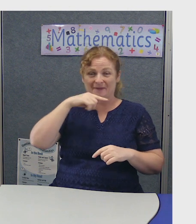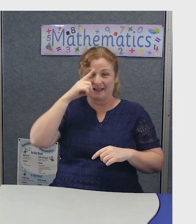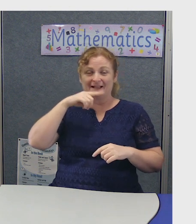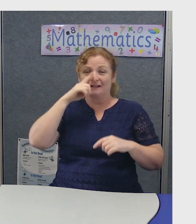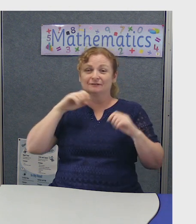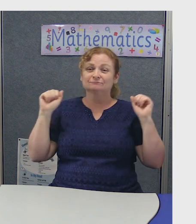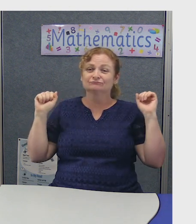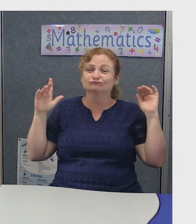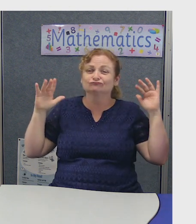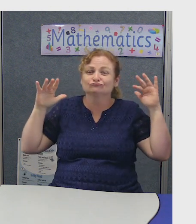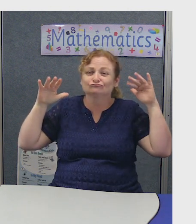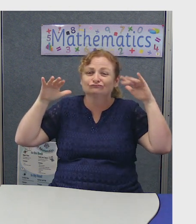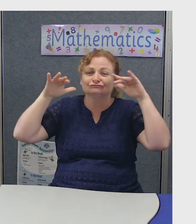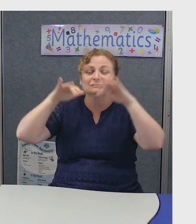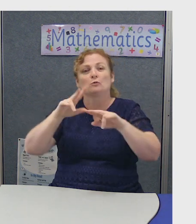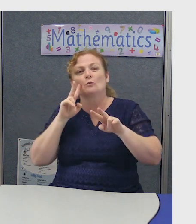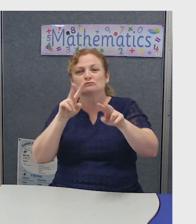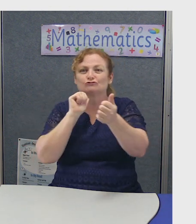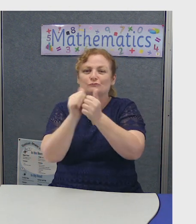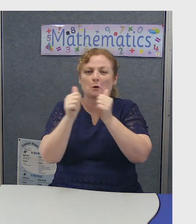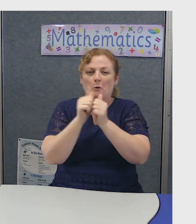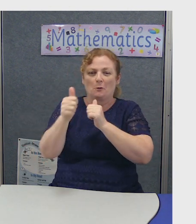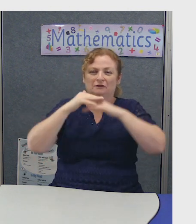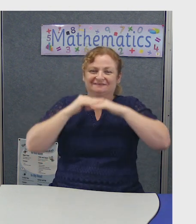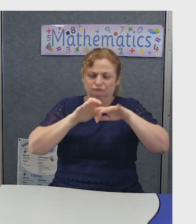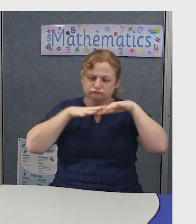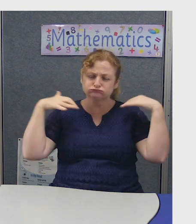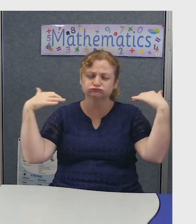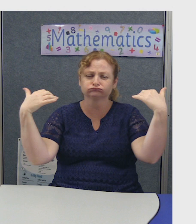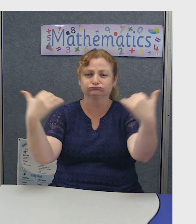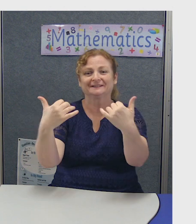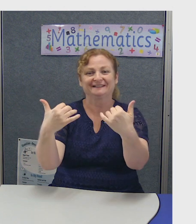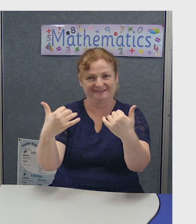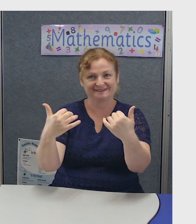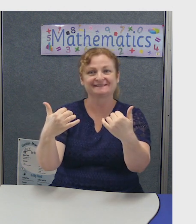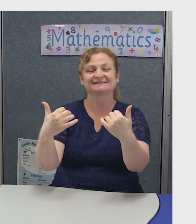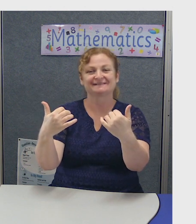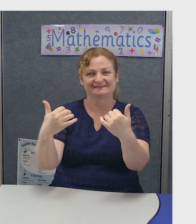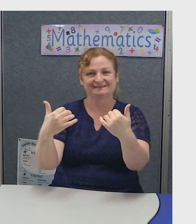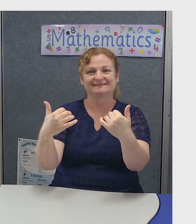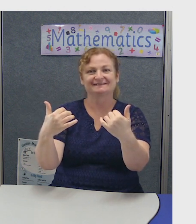is how many people would normally go to a sporting event at a large arena.